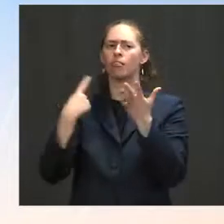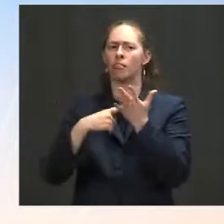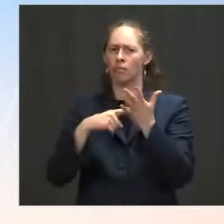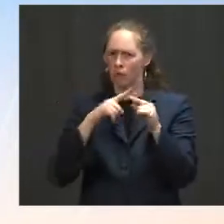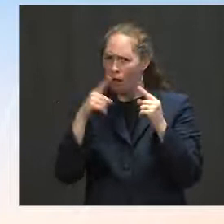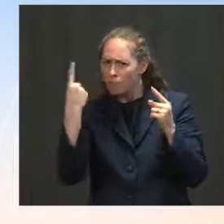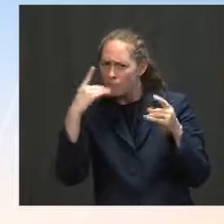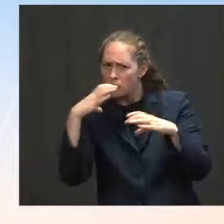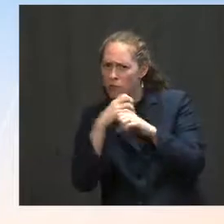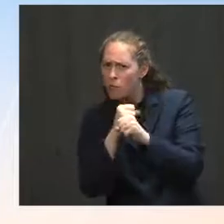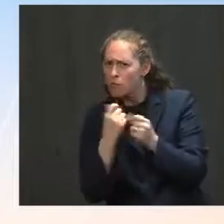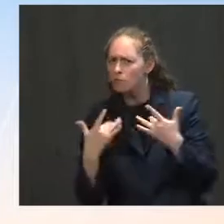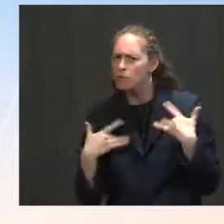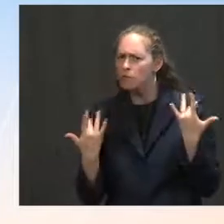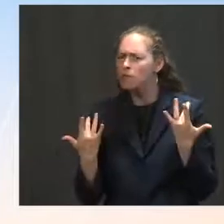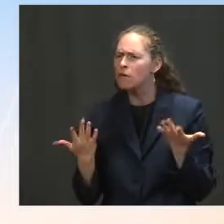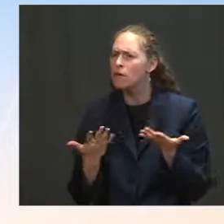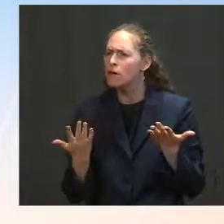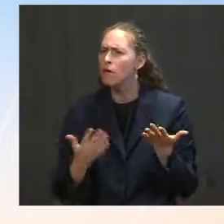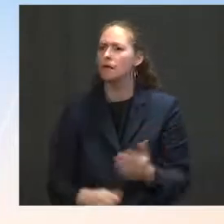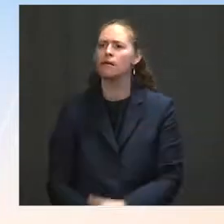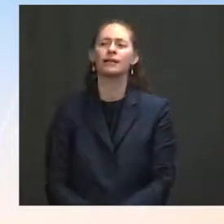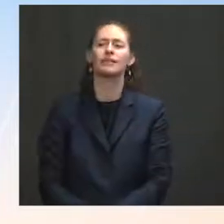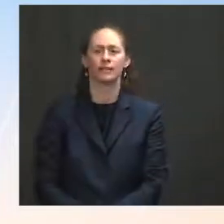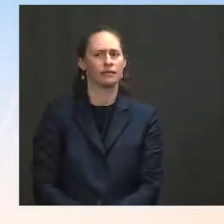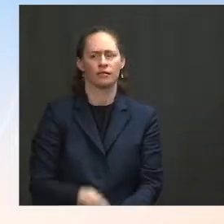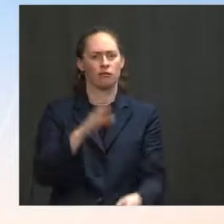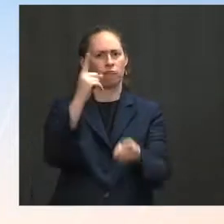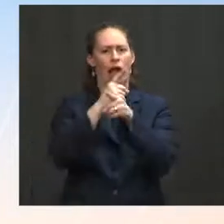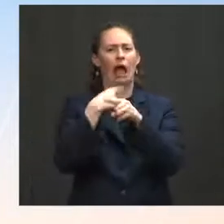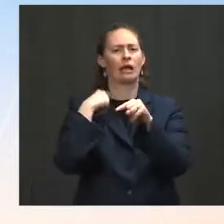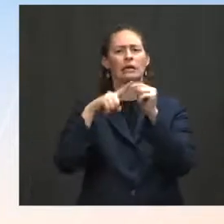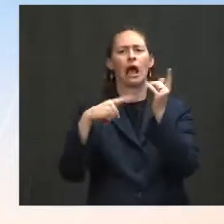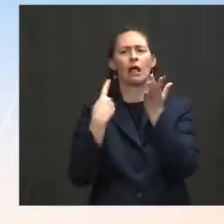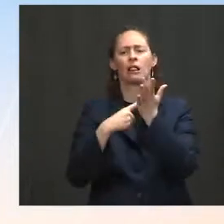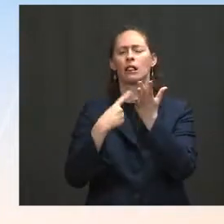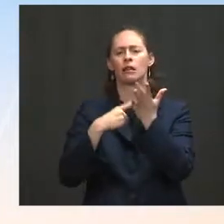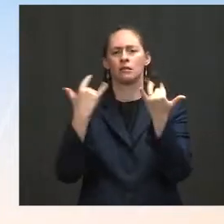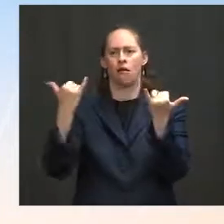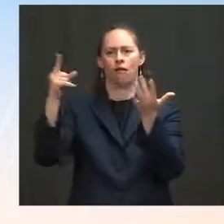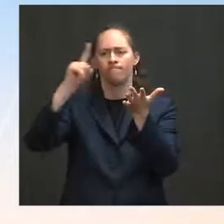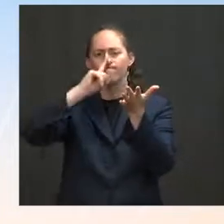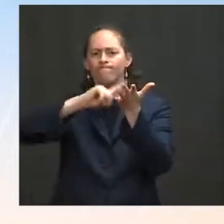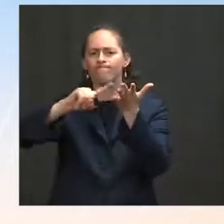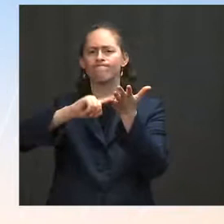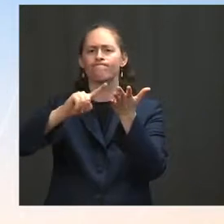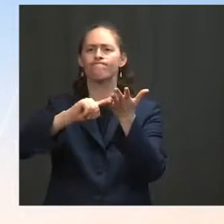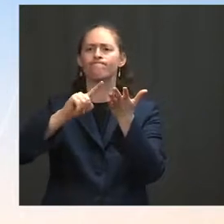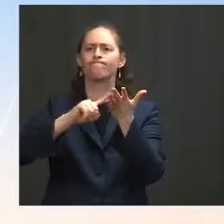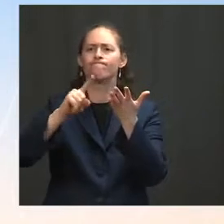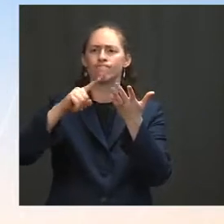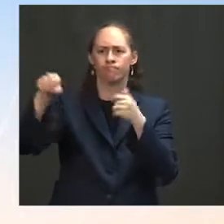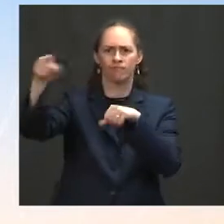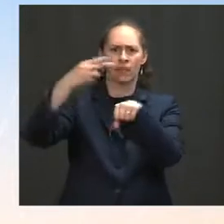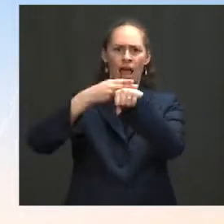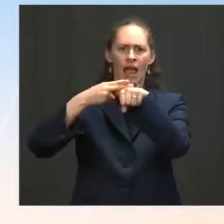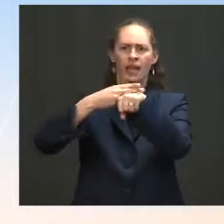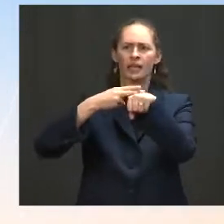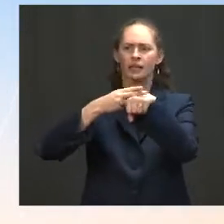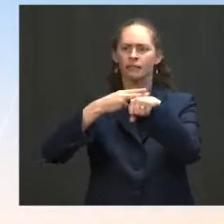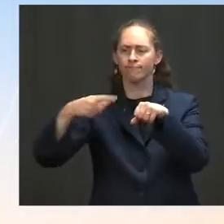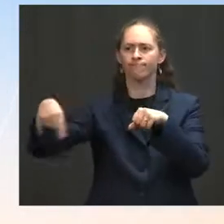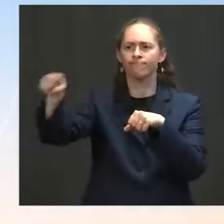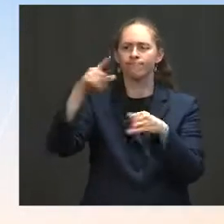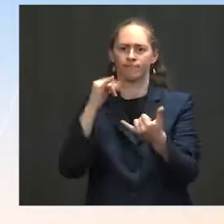helpful. I don't have anything to update in that regard. Obviously, the investigation is being led by Haitian police forces on the ground. There have been